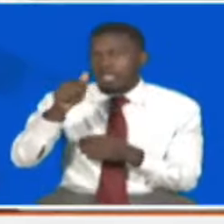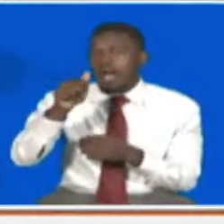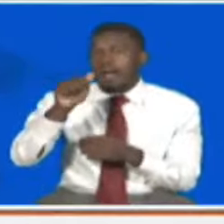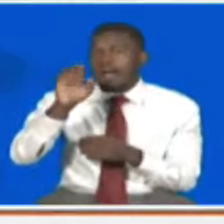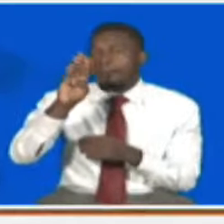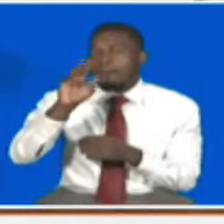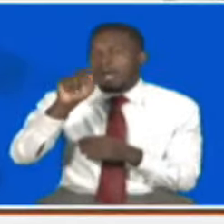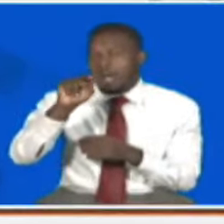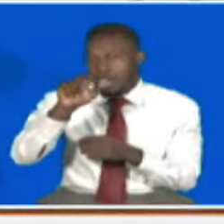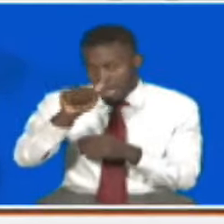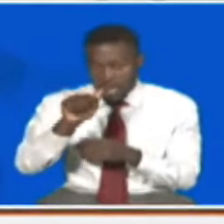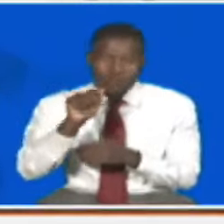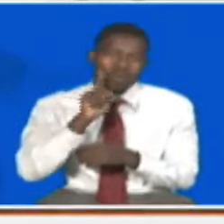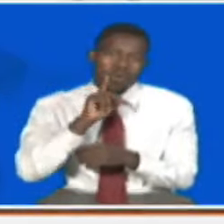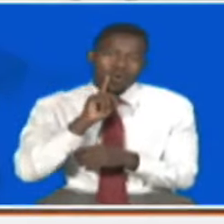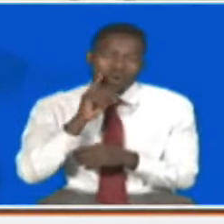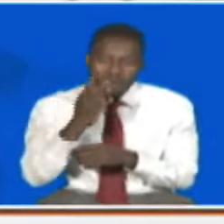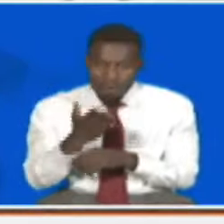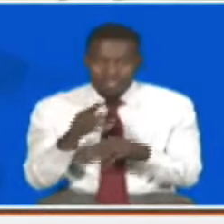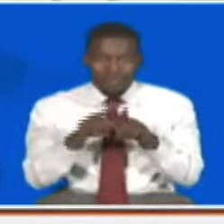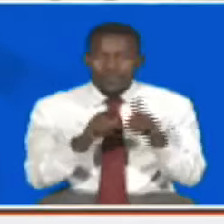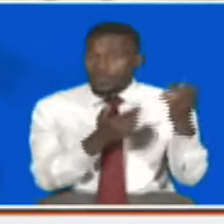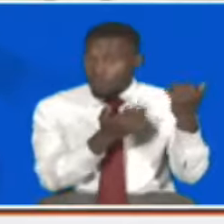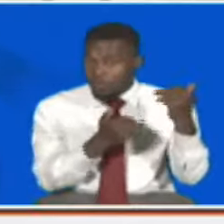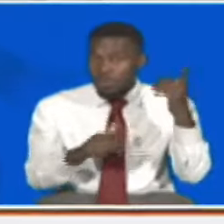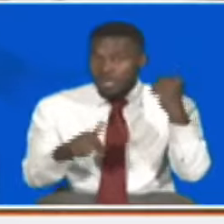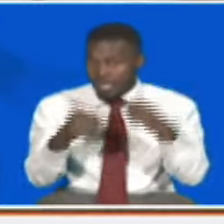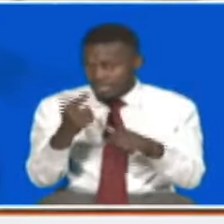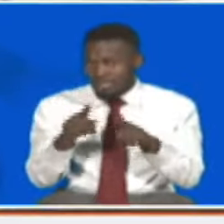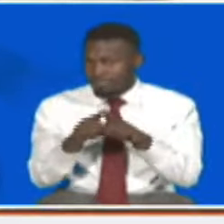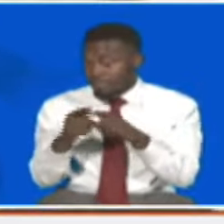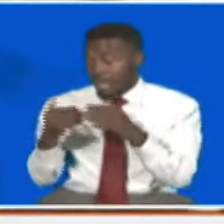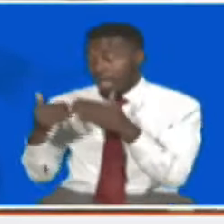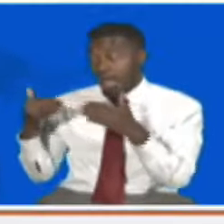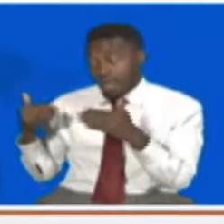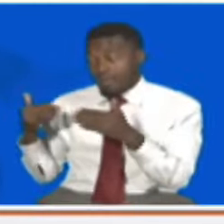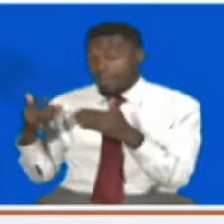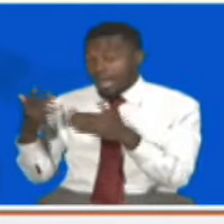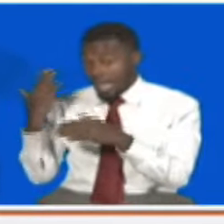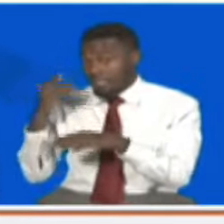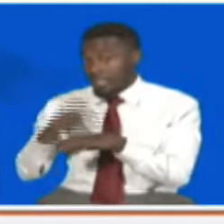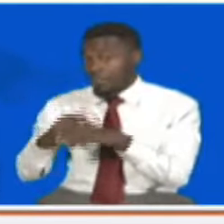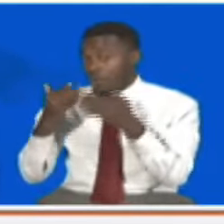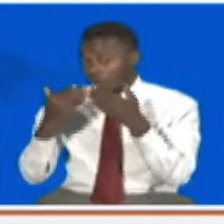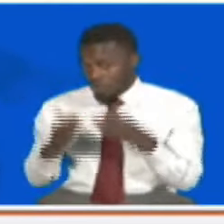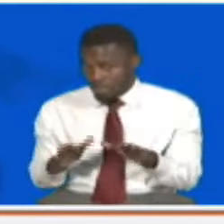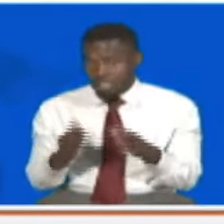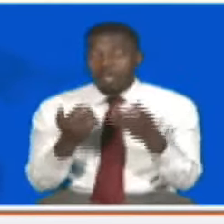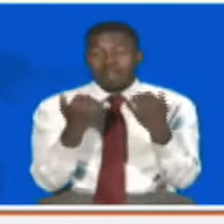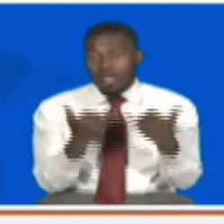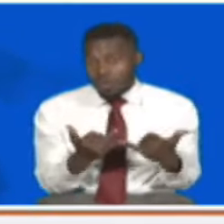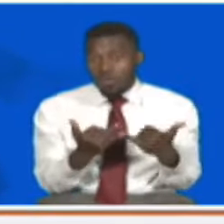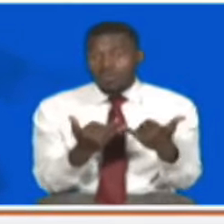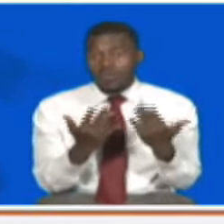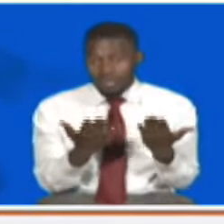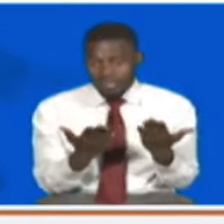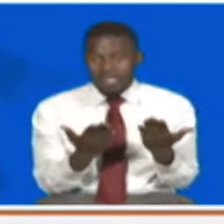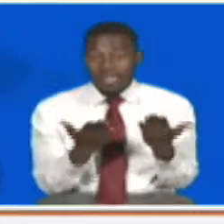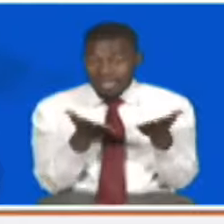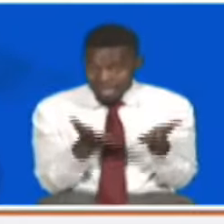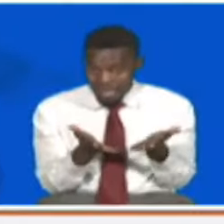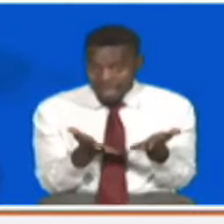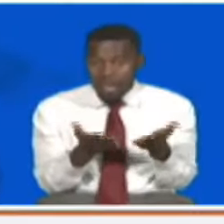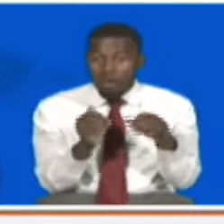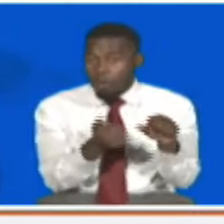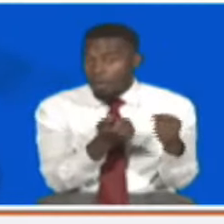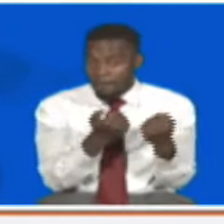And we lost in our first leg against them, and we're here in Homa Bay to